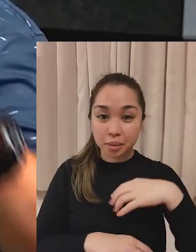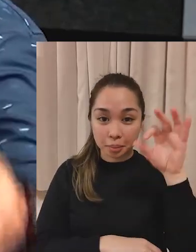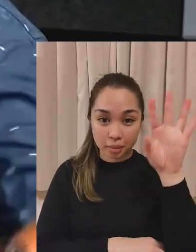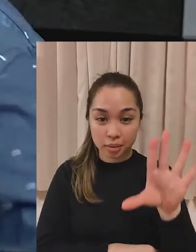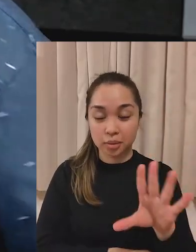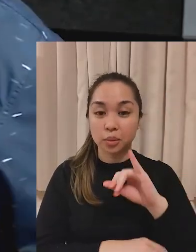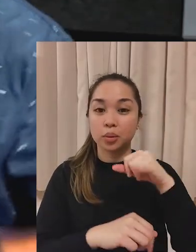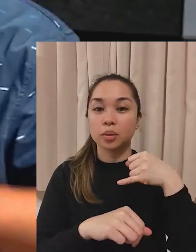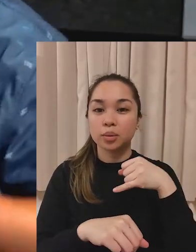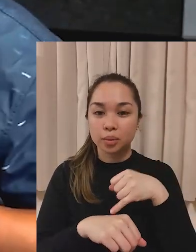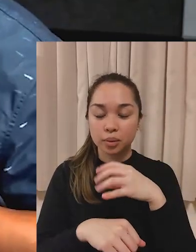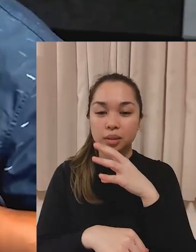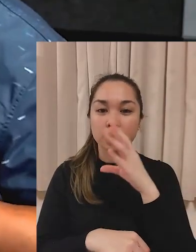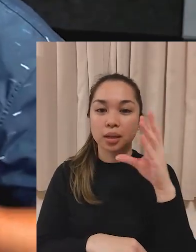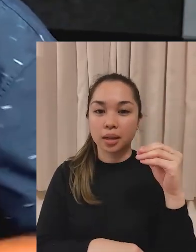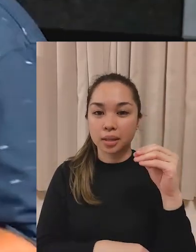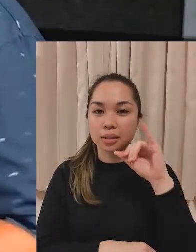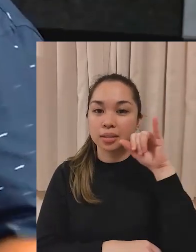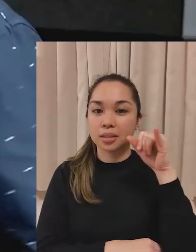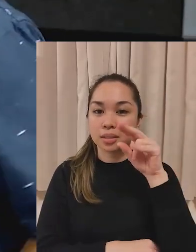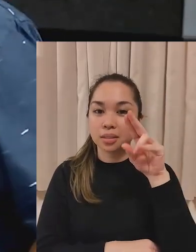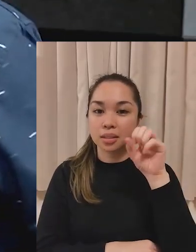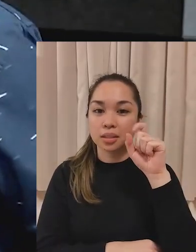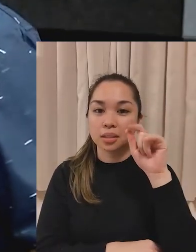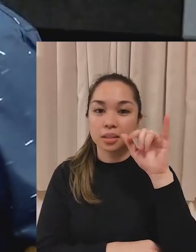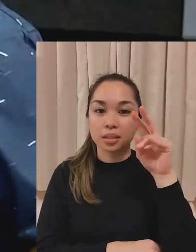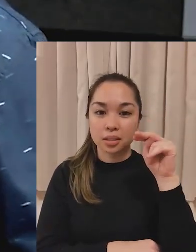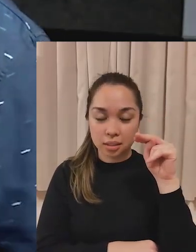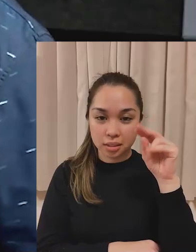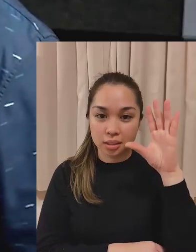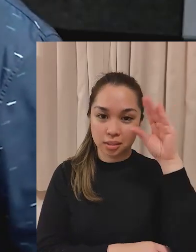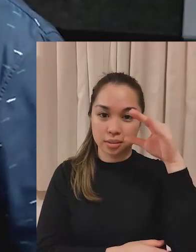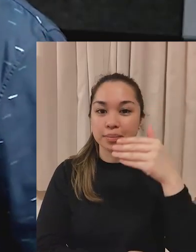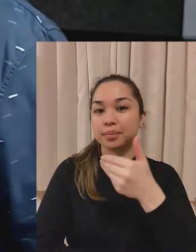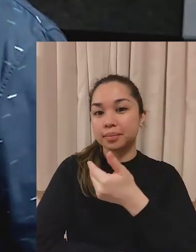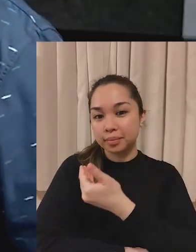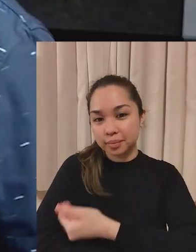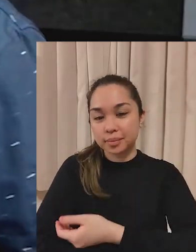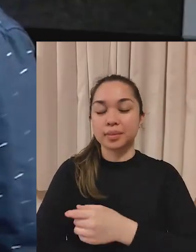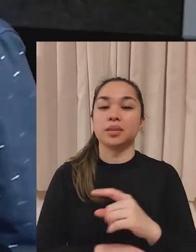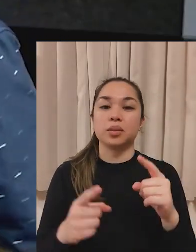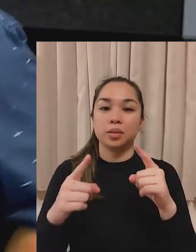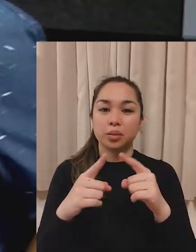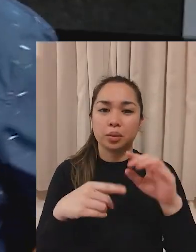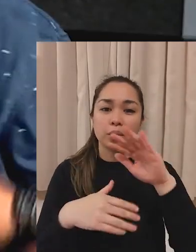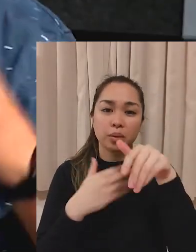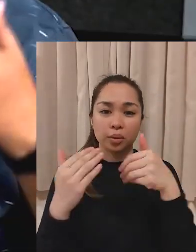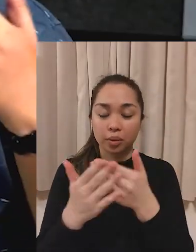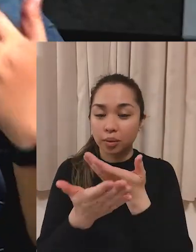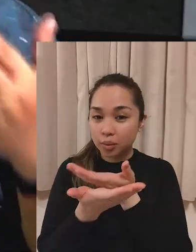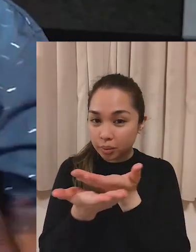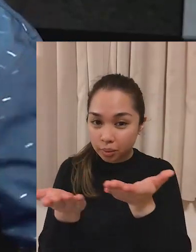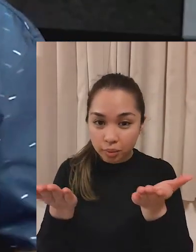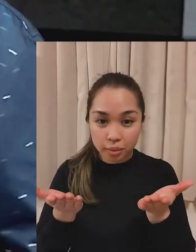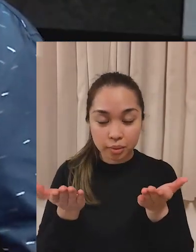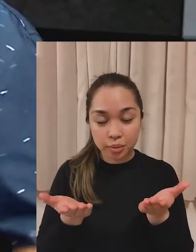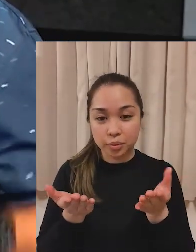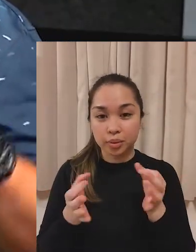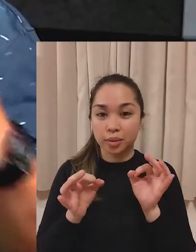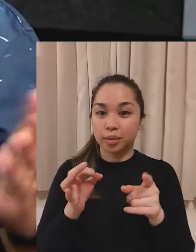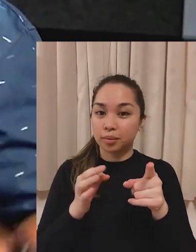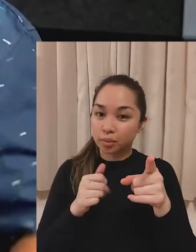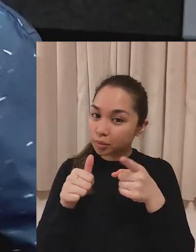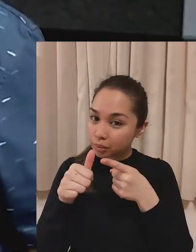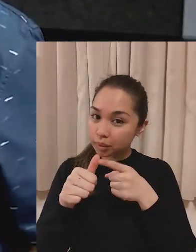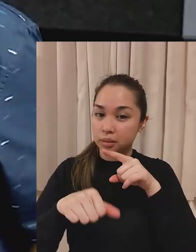your pastor, George De Ramos. And I'm Justin. To all our CCBCers, our regular attenders,